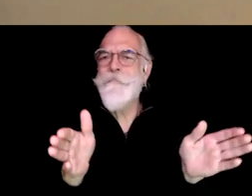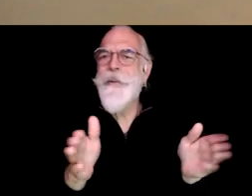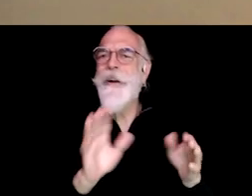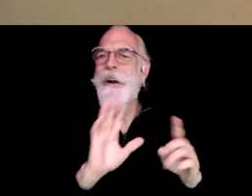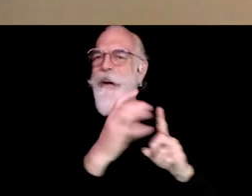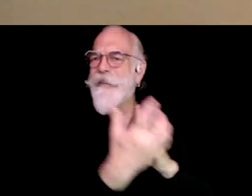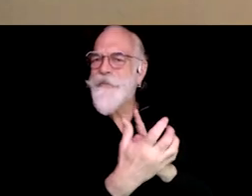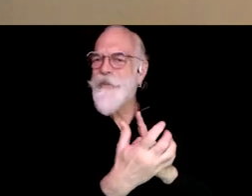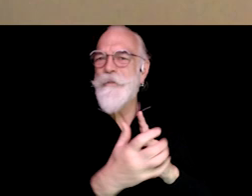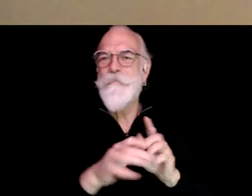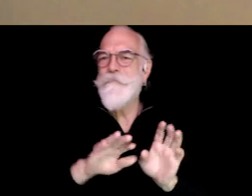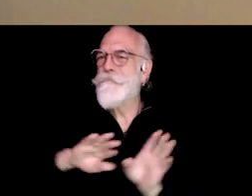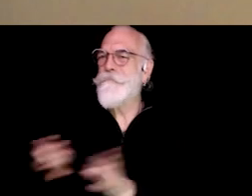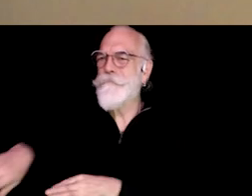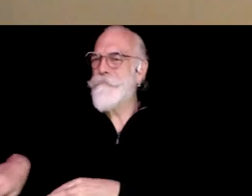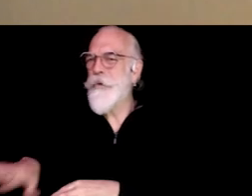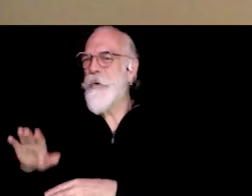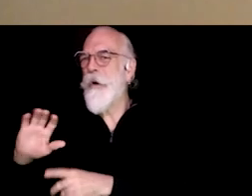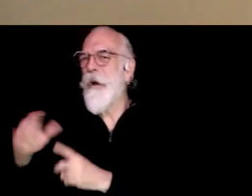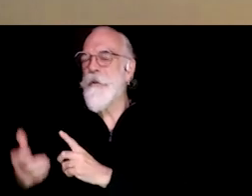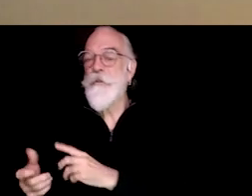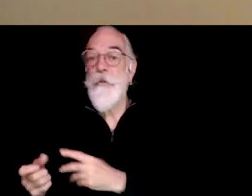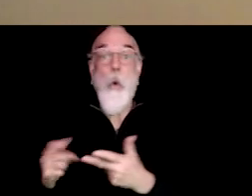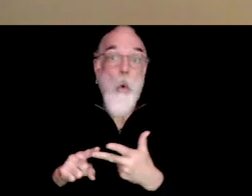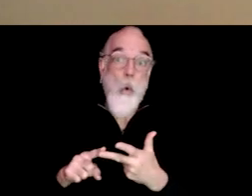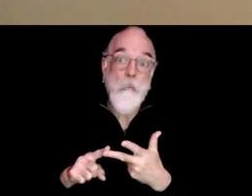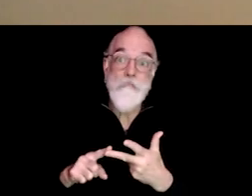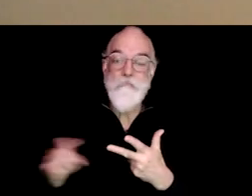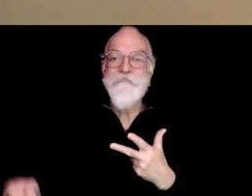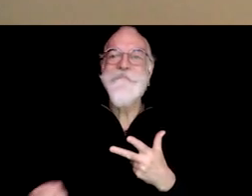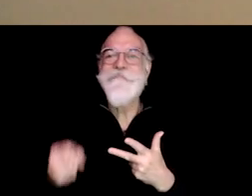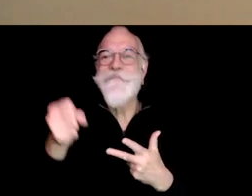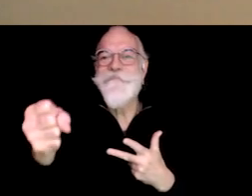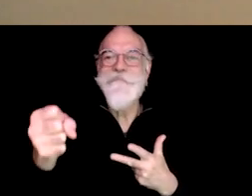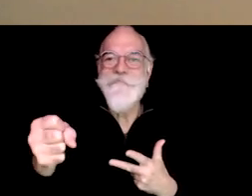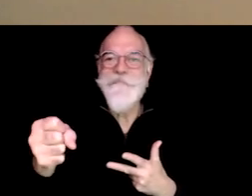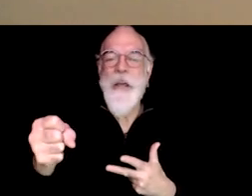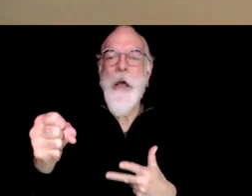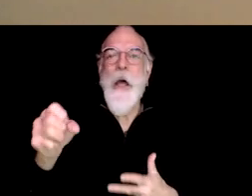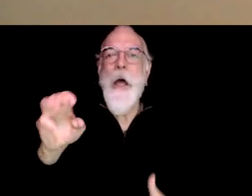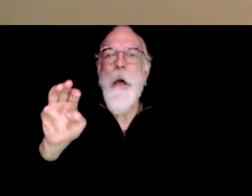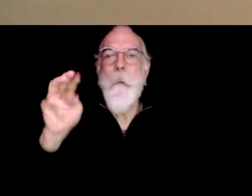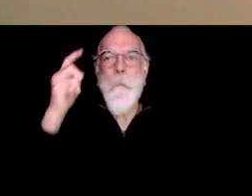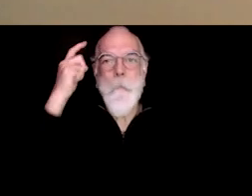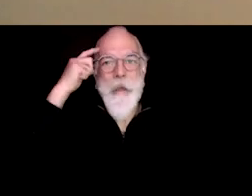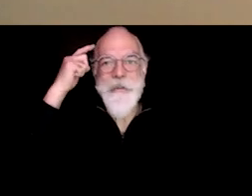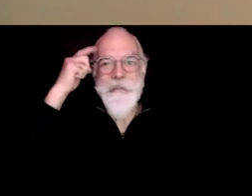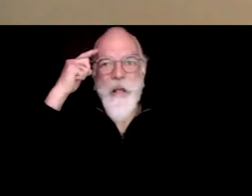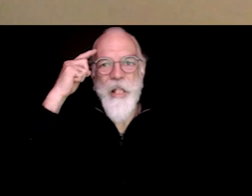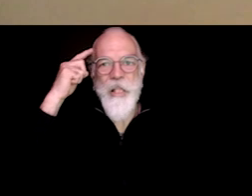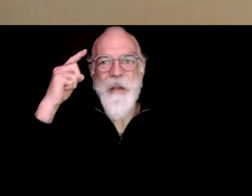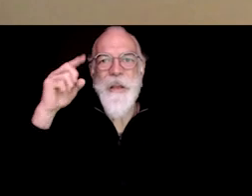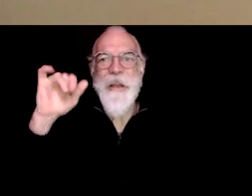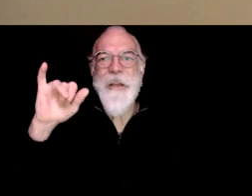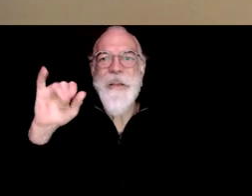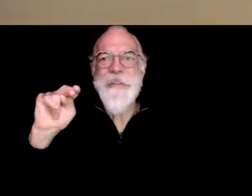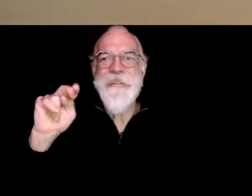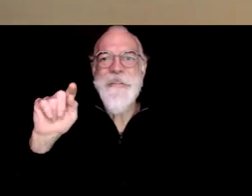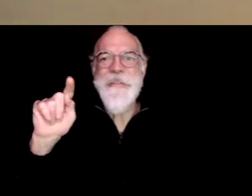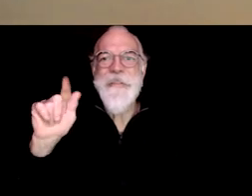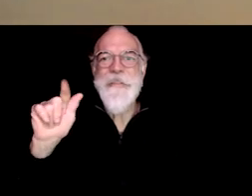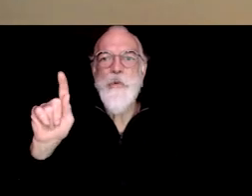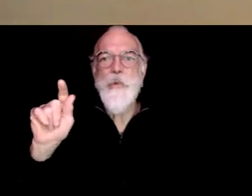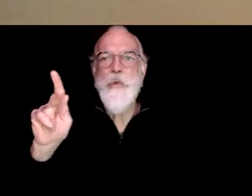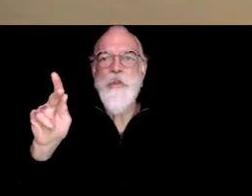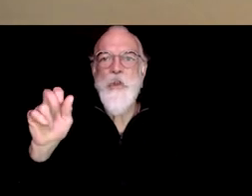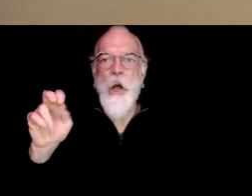imprisoned. Also put in mental institutions. There were mental institutions that people who didn't cooperate went